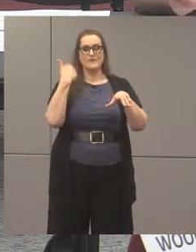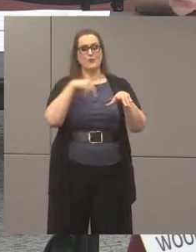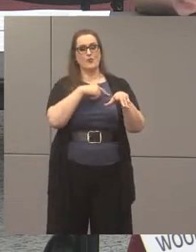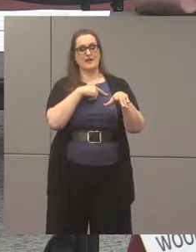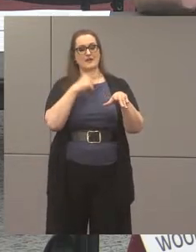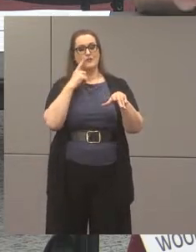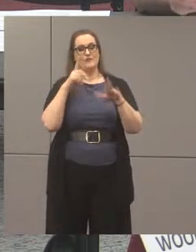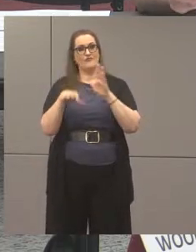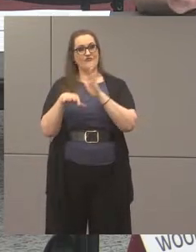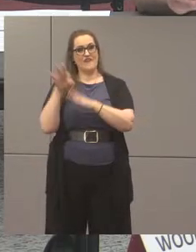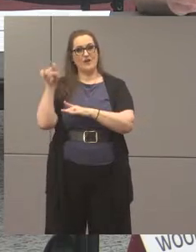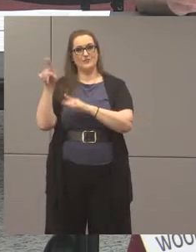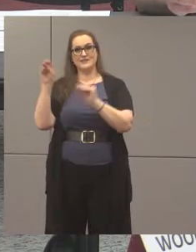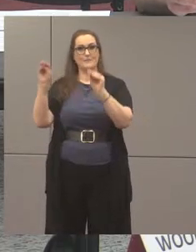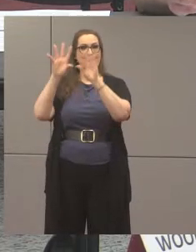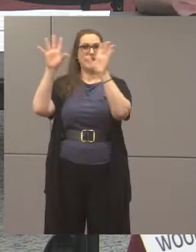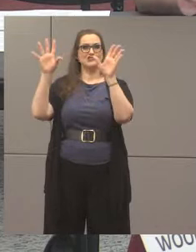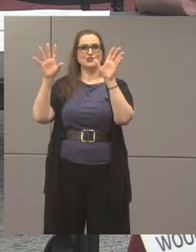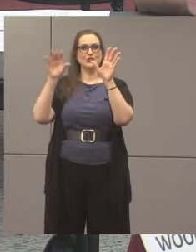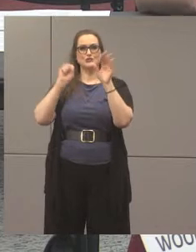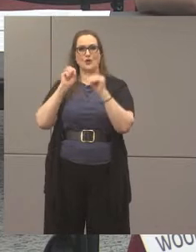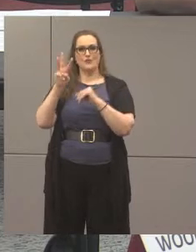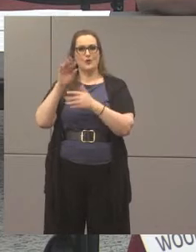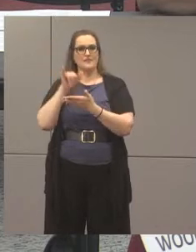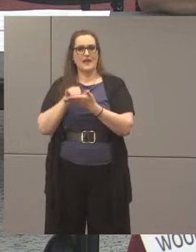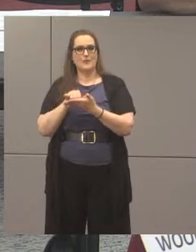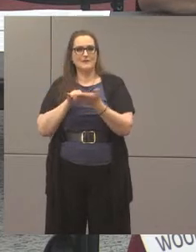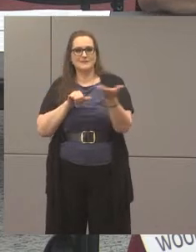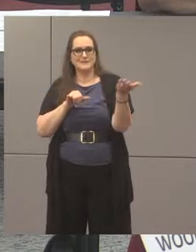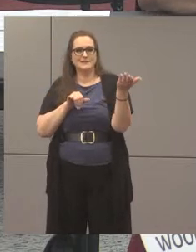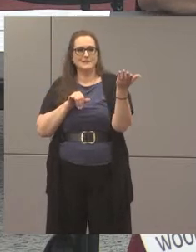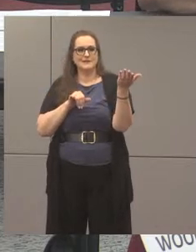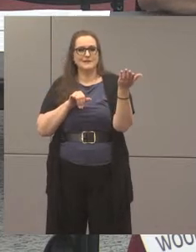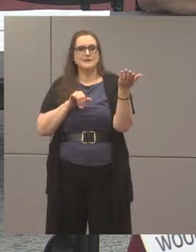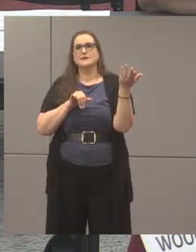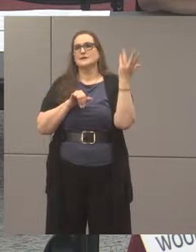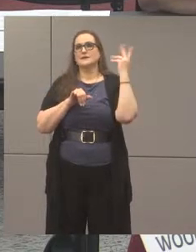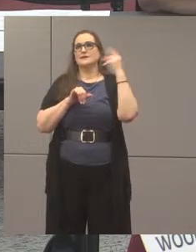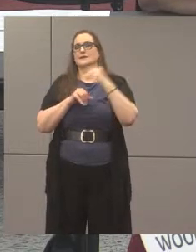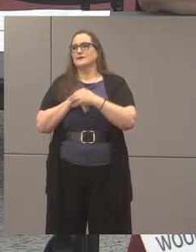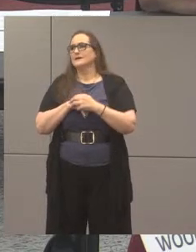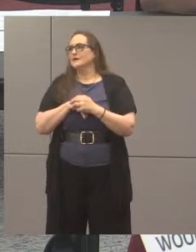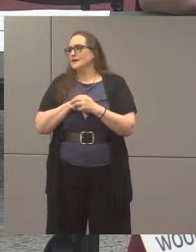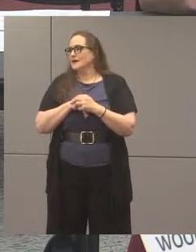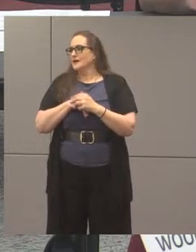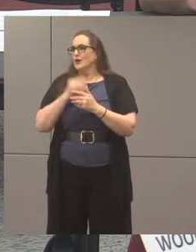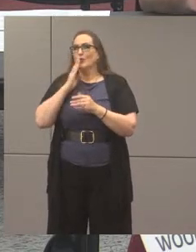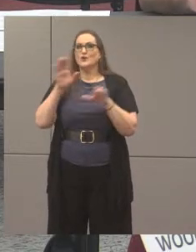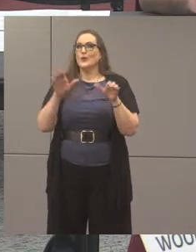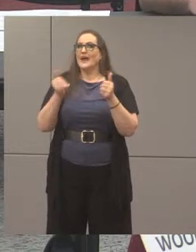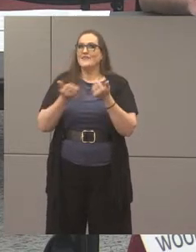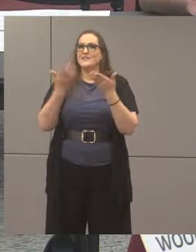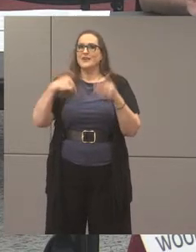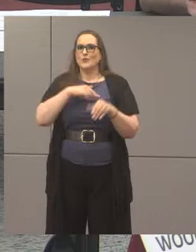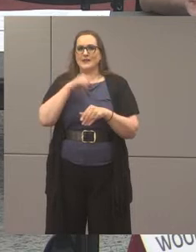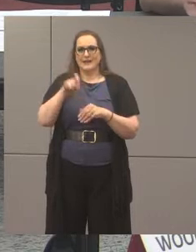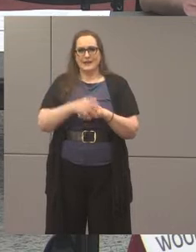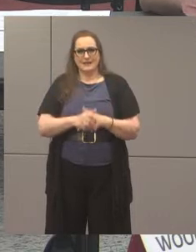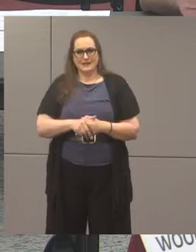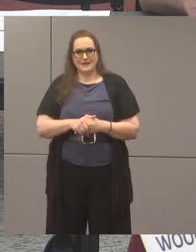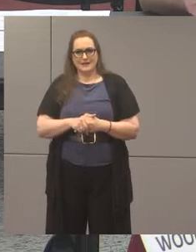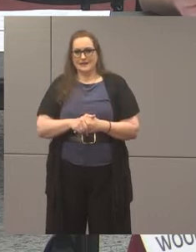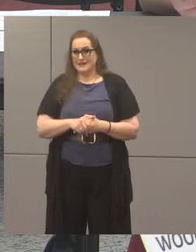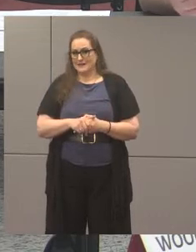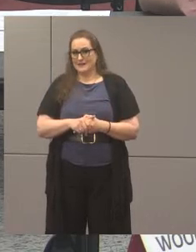to find this magical software that was, you know, going to do everything that we need, you